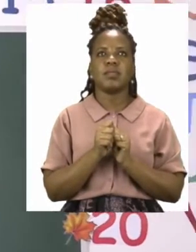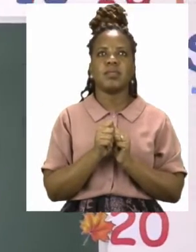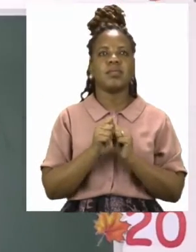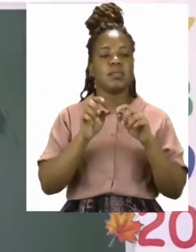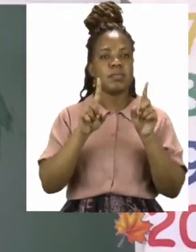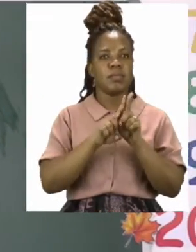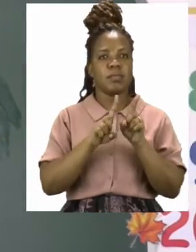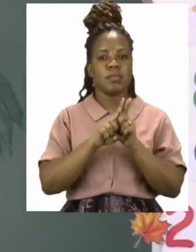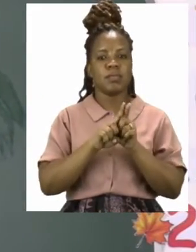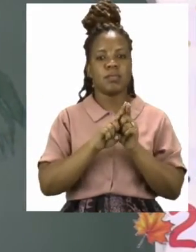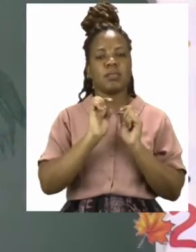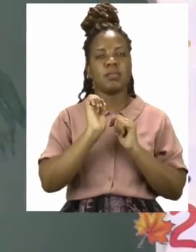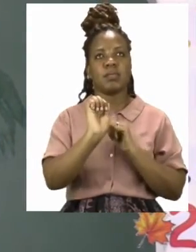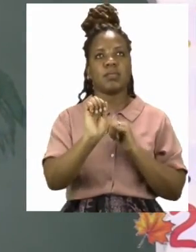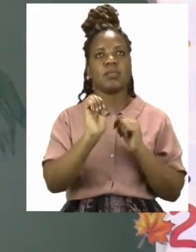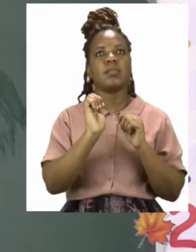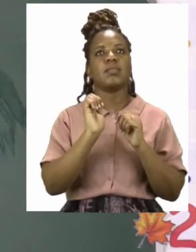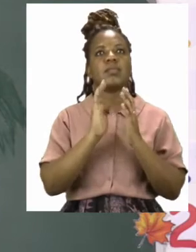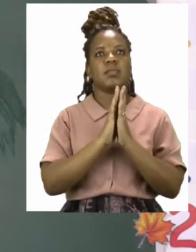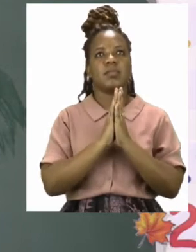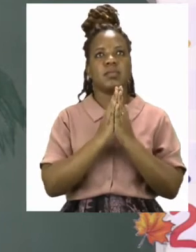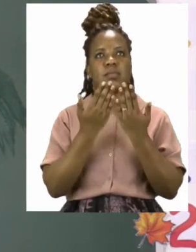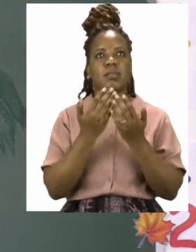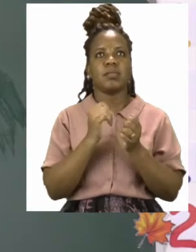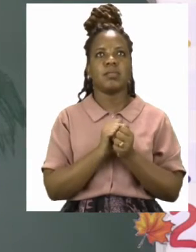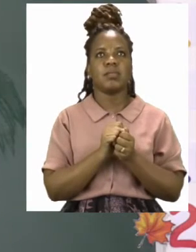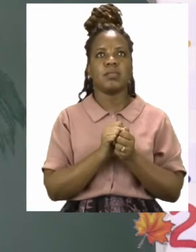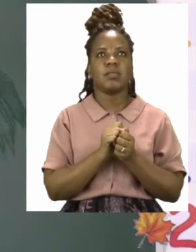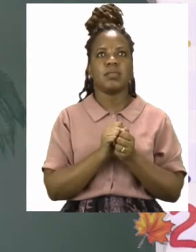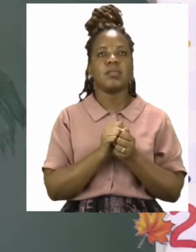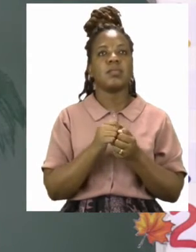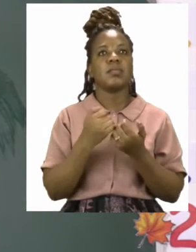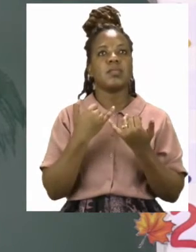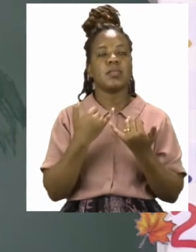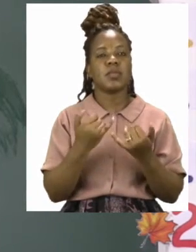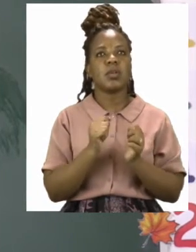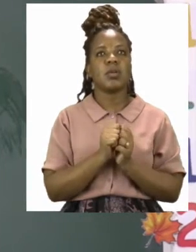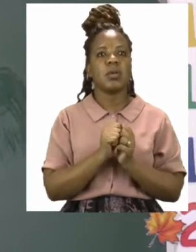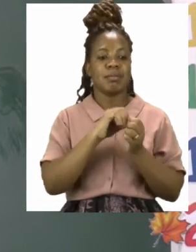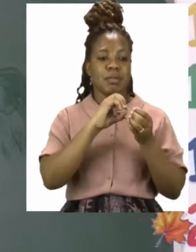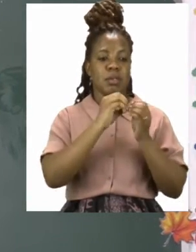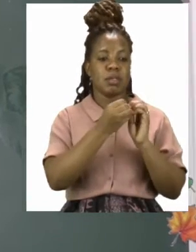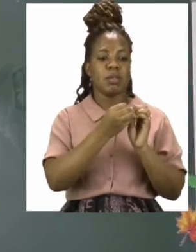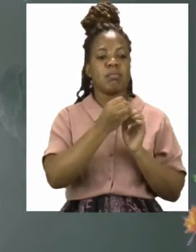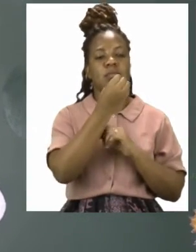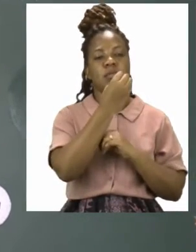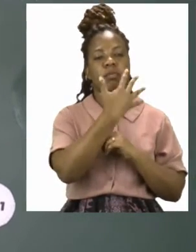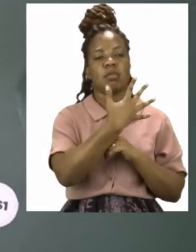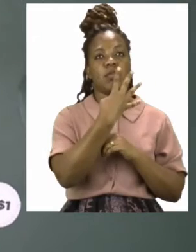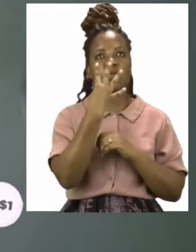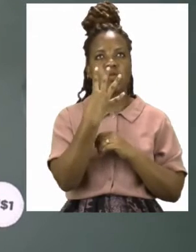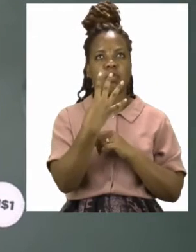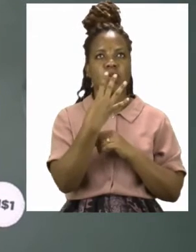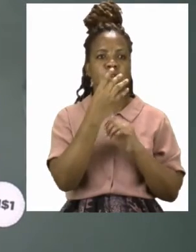book. So, the first thing I am going to do is mark my tens, which is on top of my five.